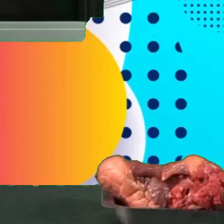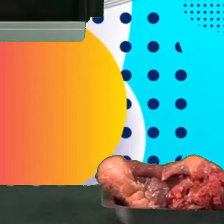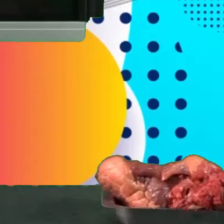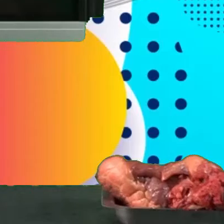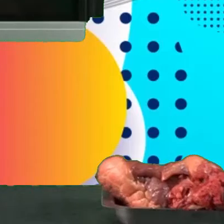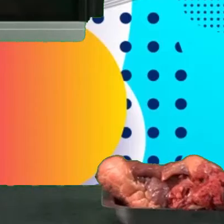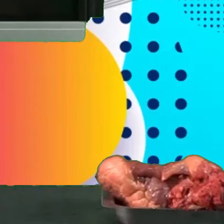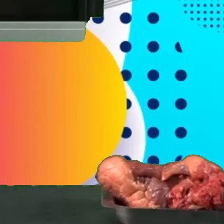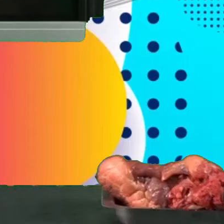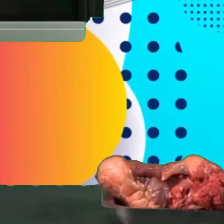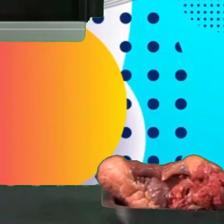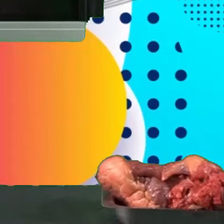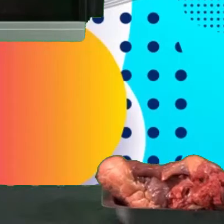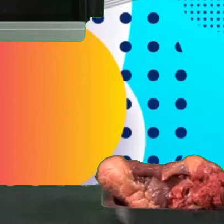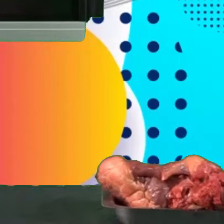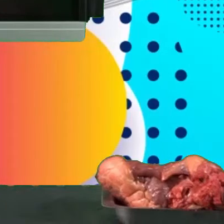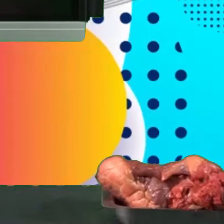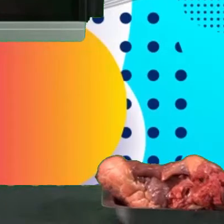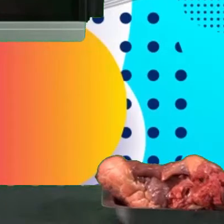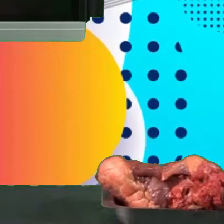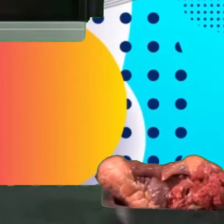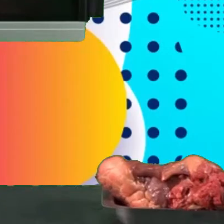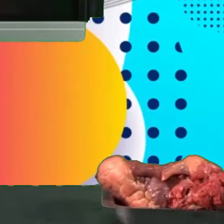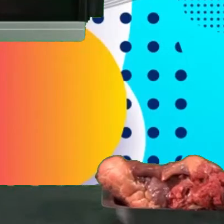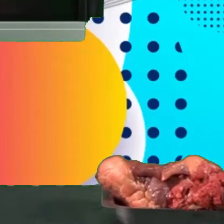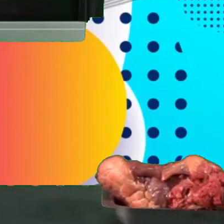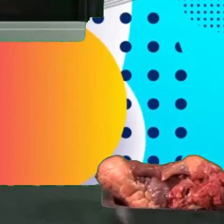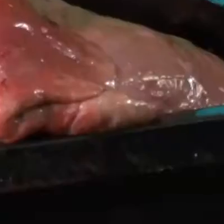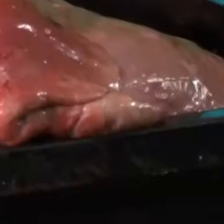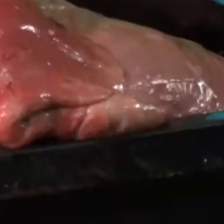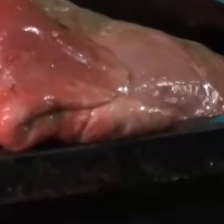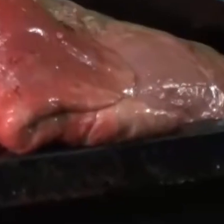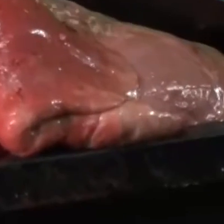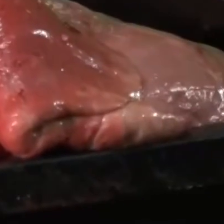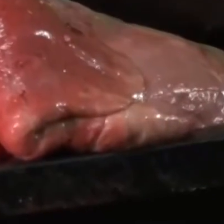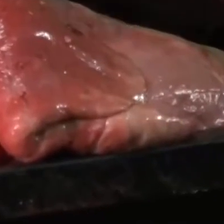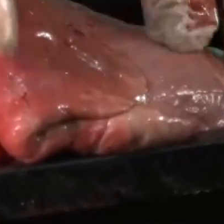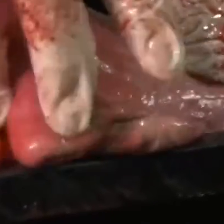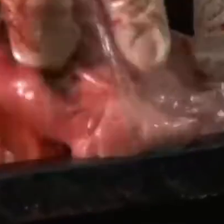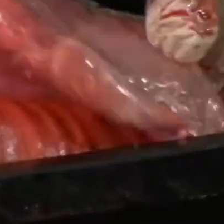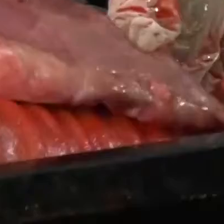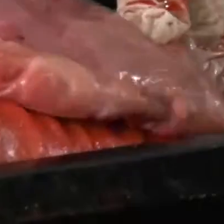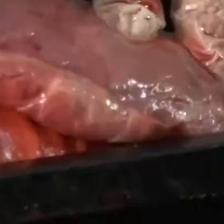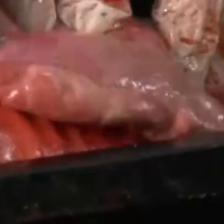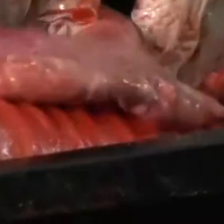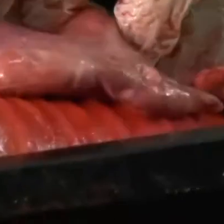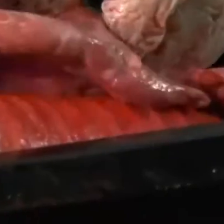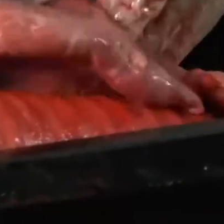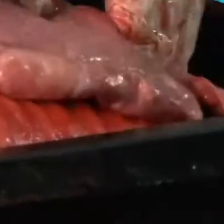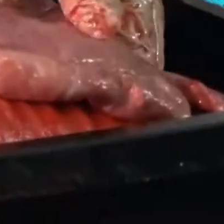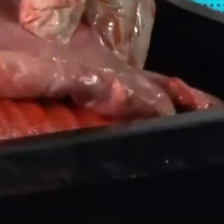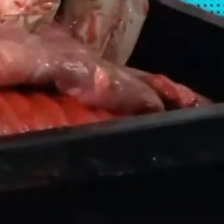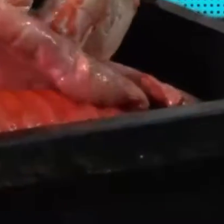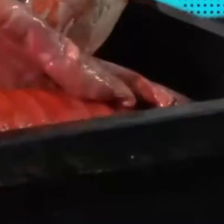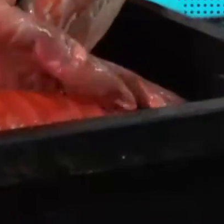was to describe the feel of it, I don't know if you can remember the squishy phase. This is exactly what the lungs feel like. I know this looks terrible, but they